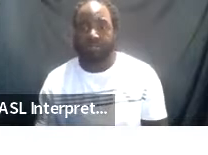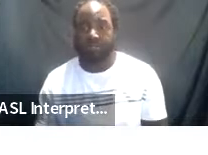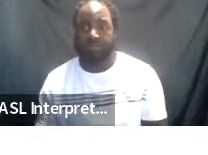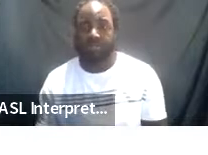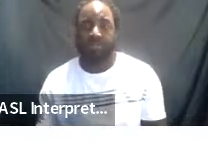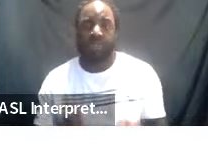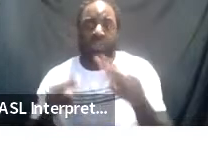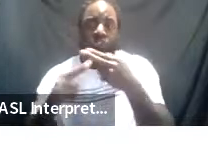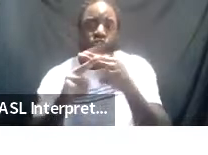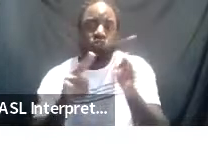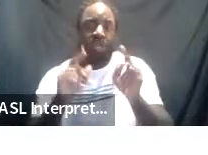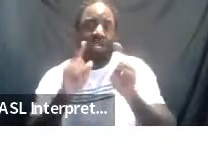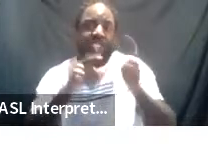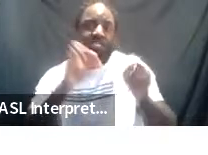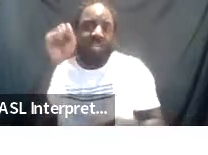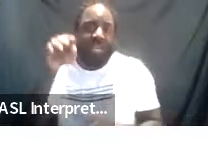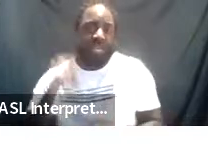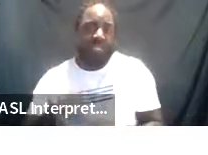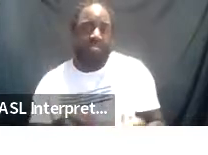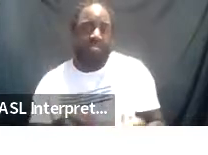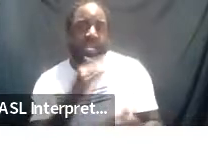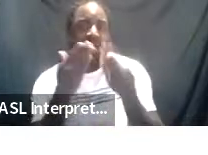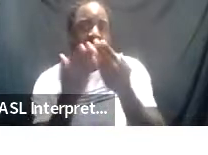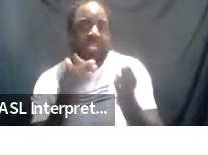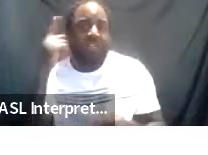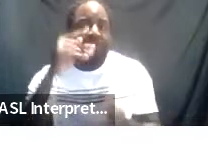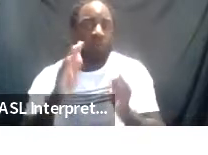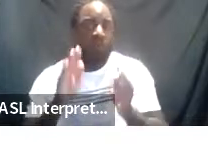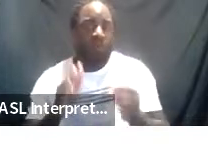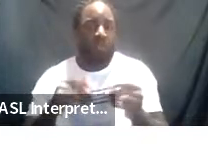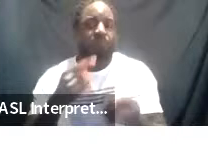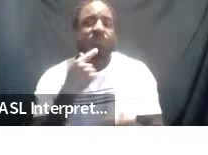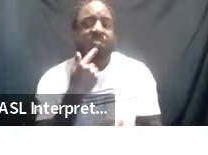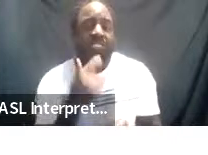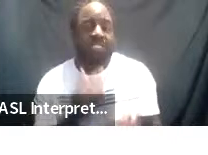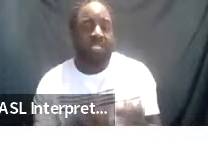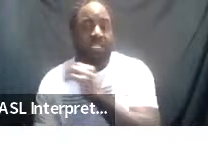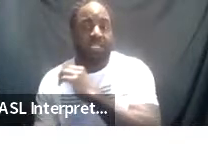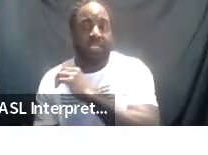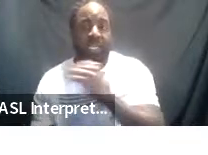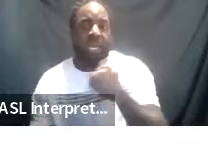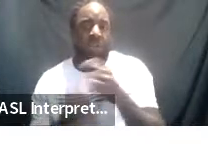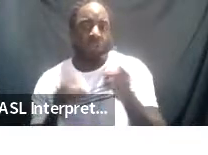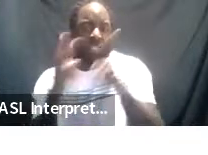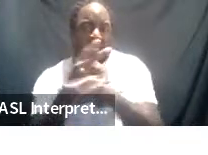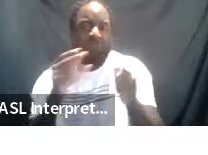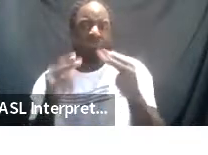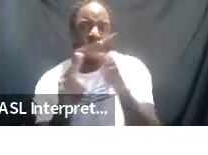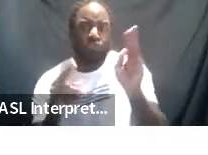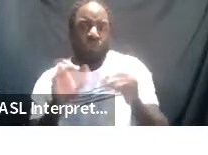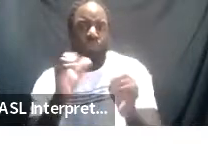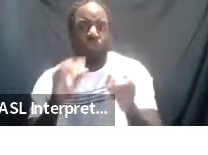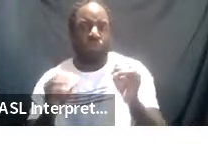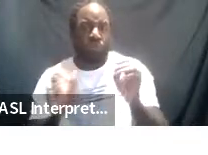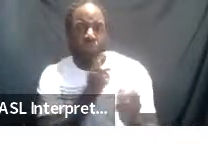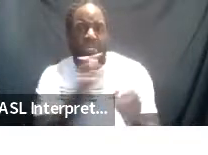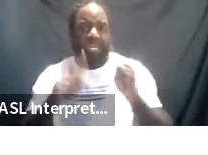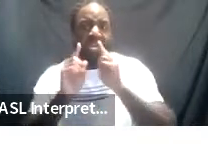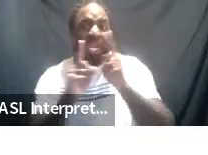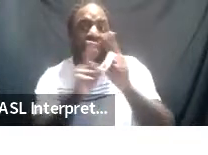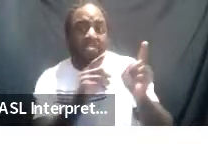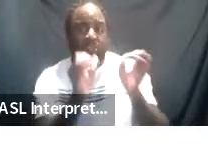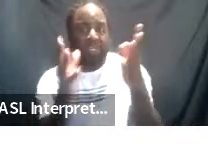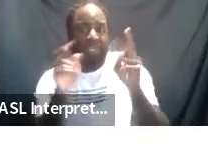Short answer is yes. And I thank you for raising that. I'm going to try and keep it short so we can get through as many questions as we can.